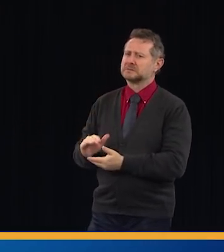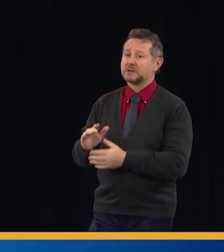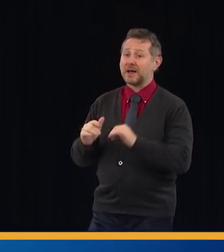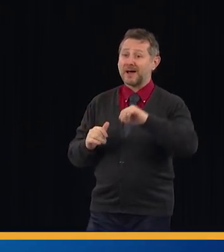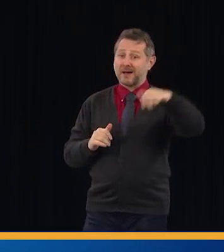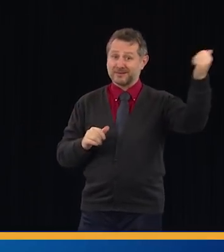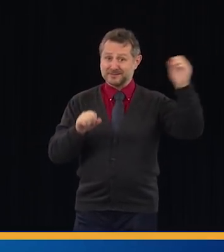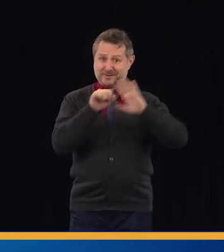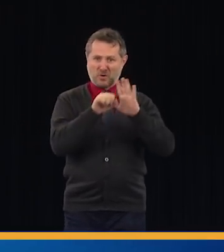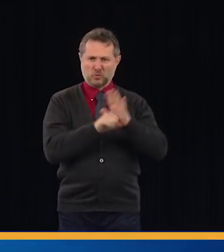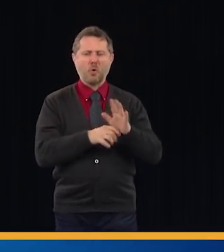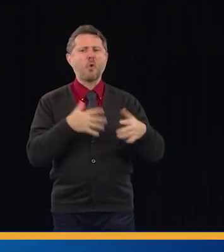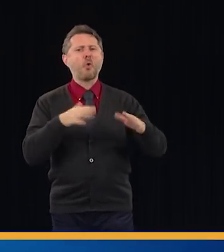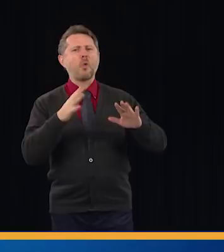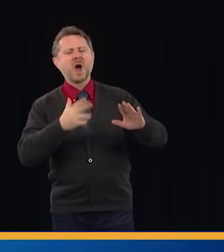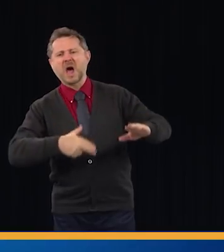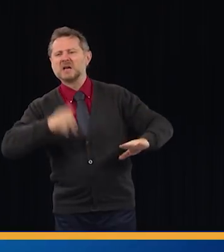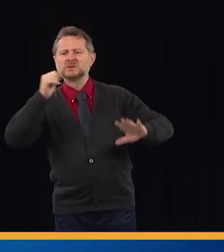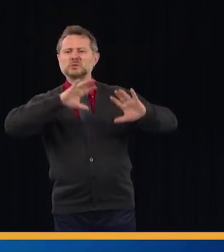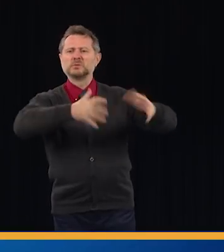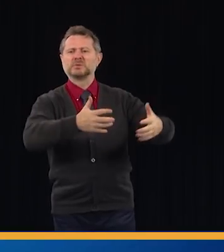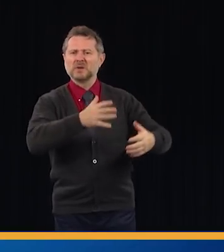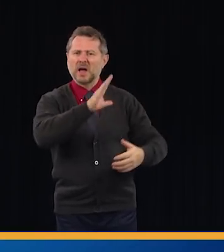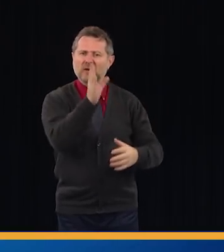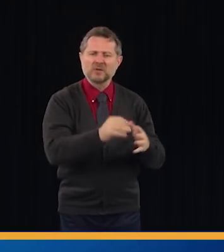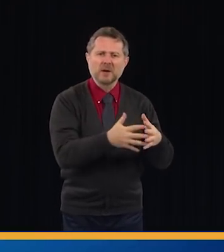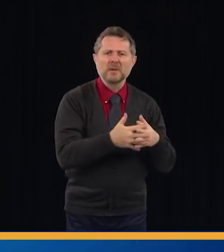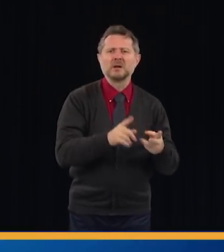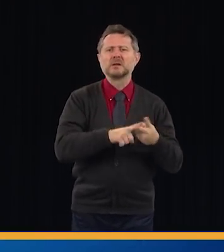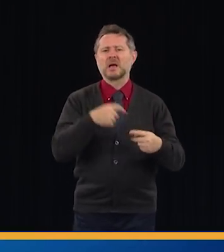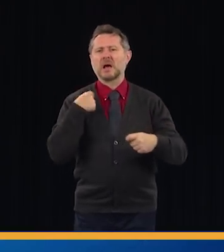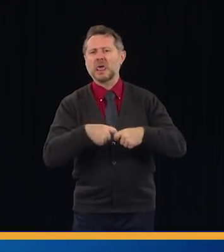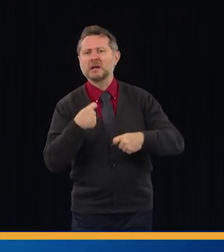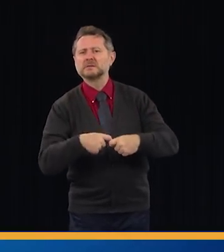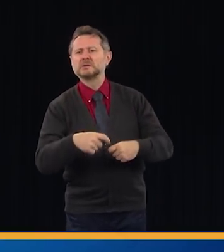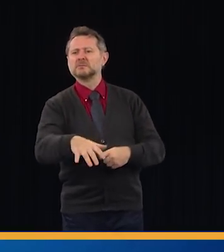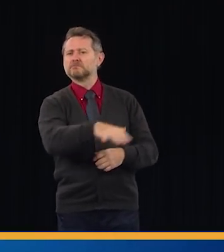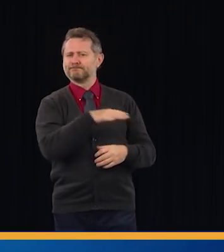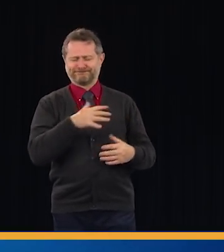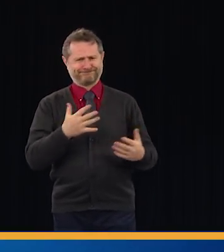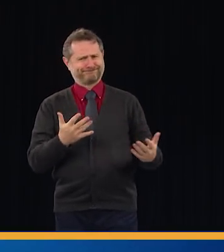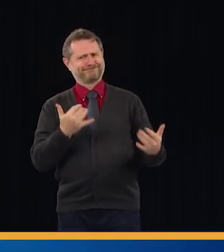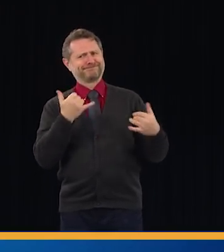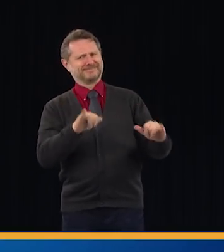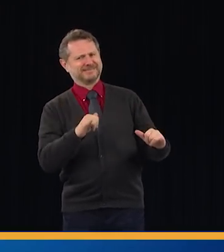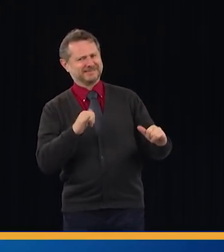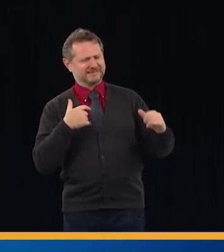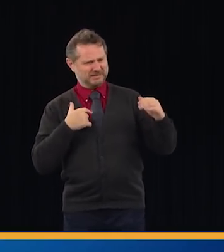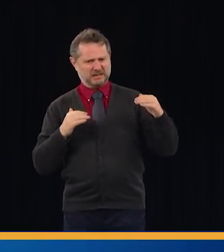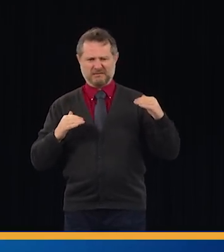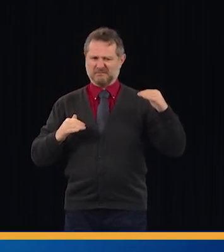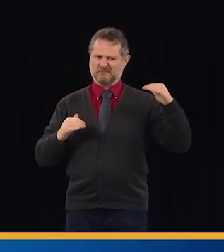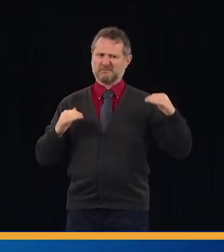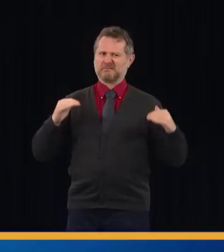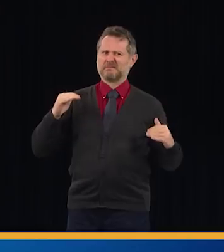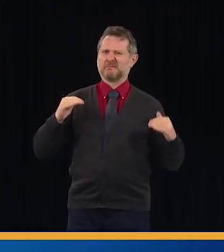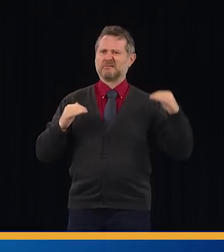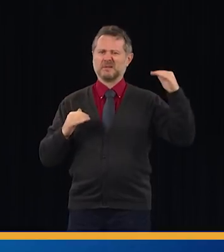places across the country, but there still are apparently disparities.